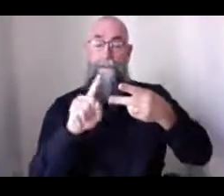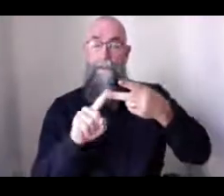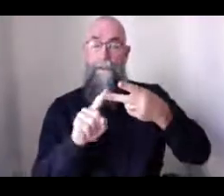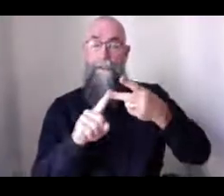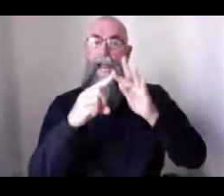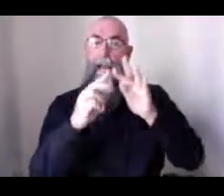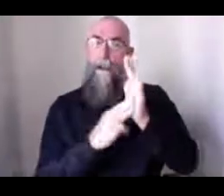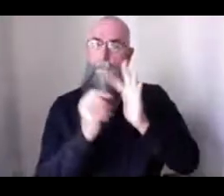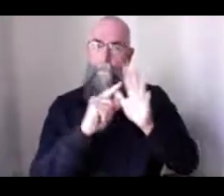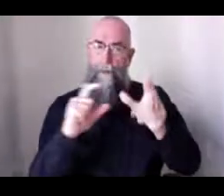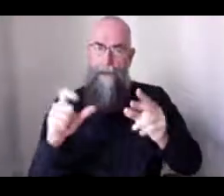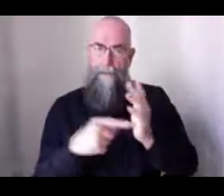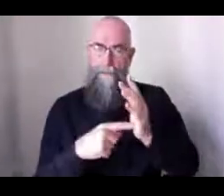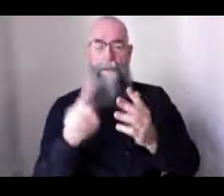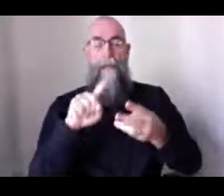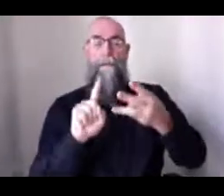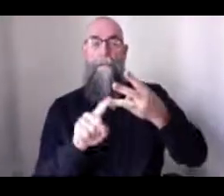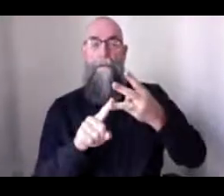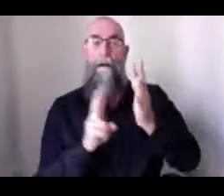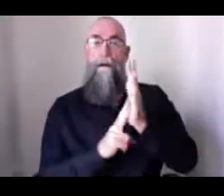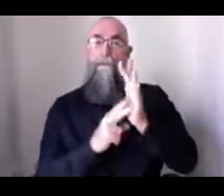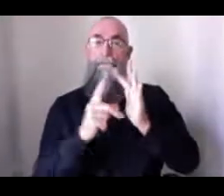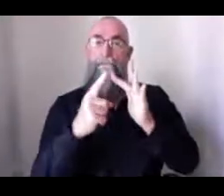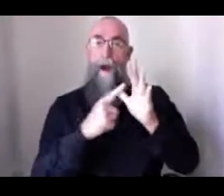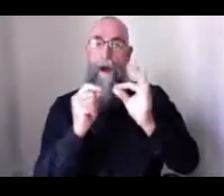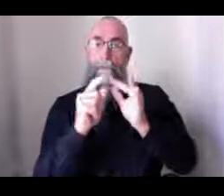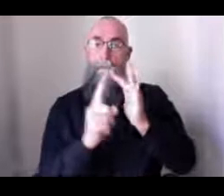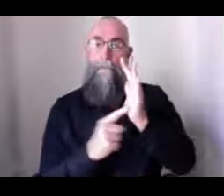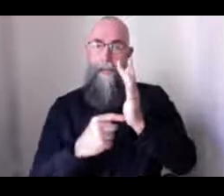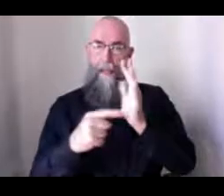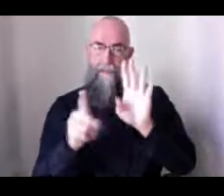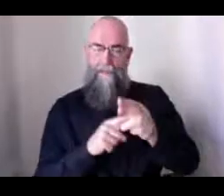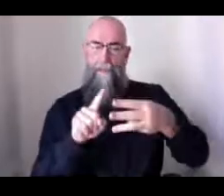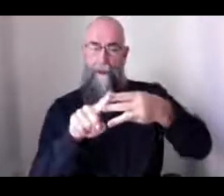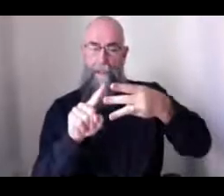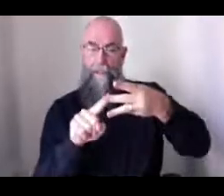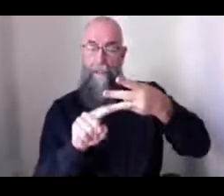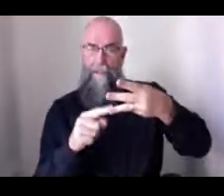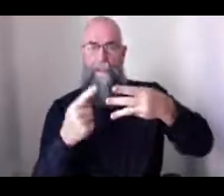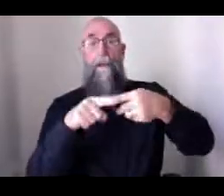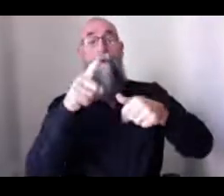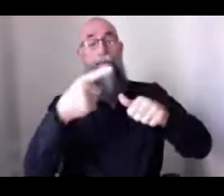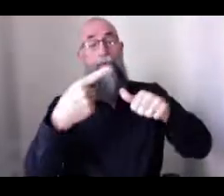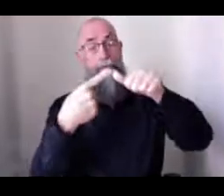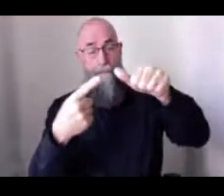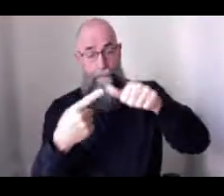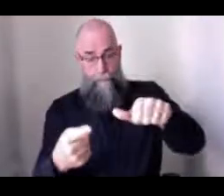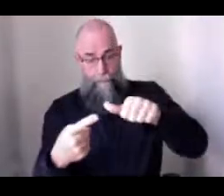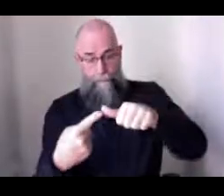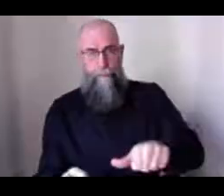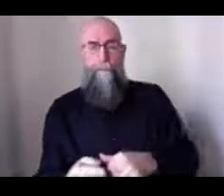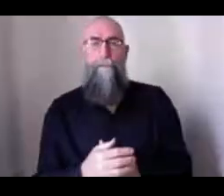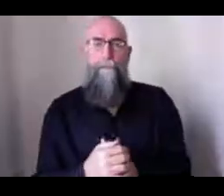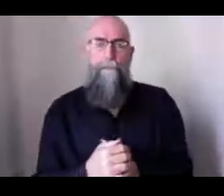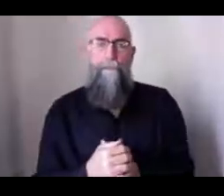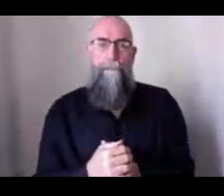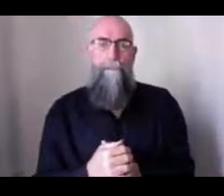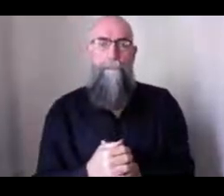viability. So they all demand different responses from you. So we're going to take them one at a time. So the next slide,